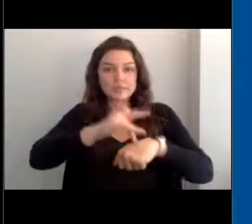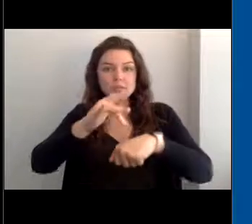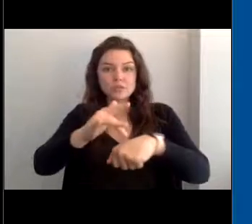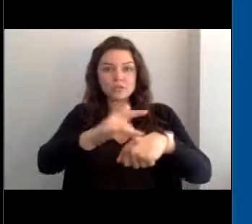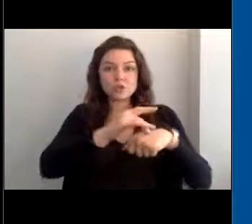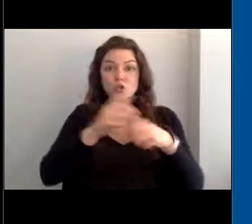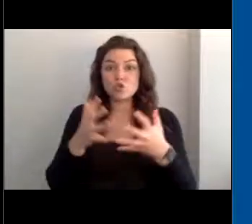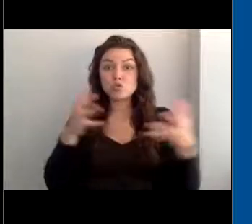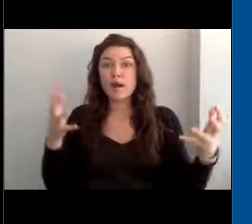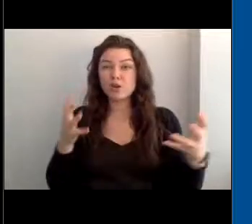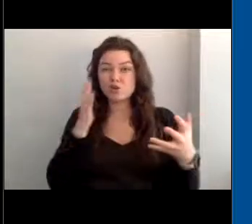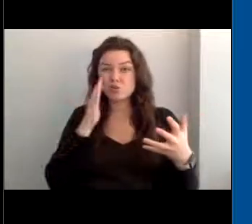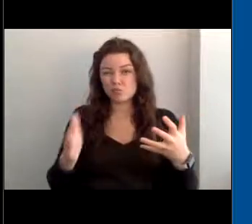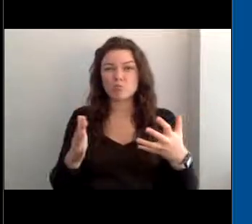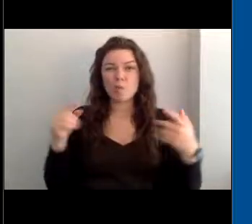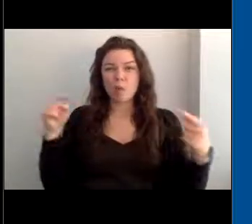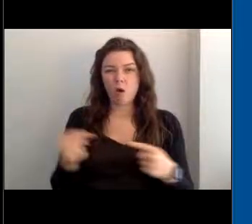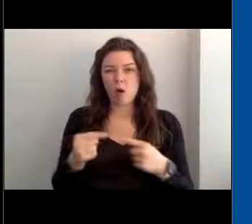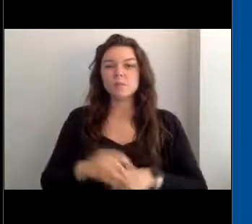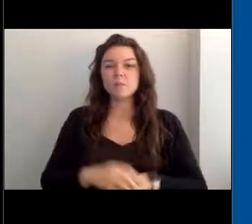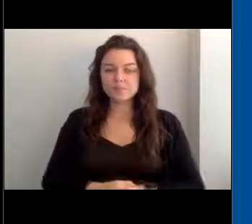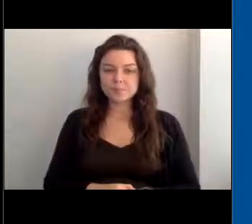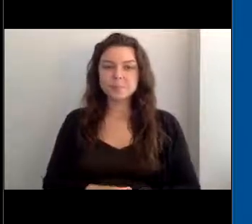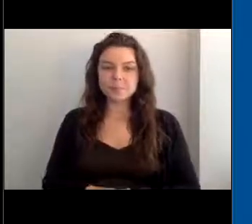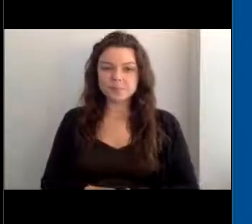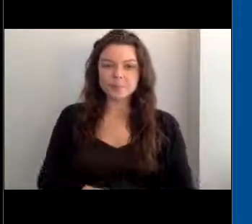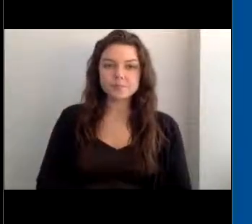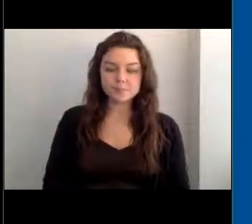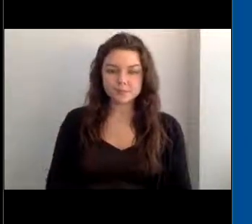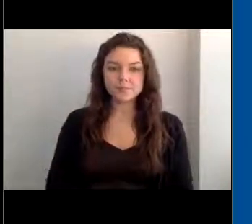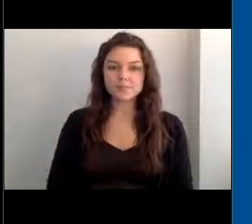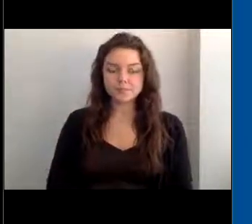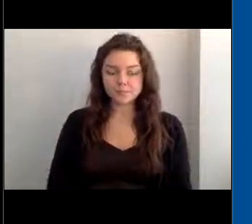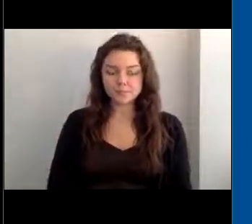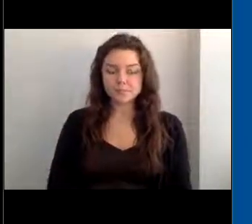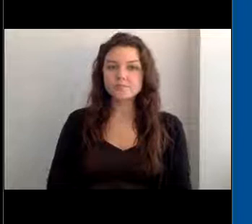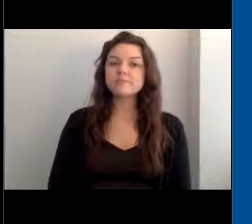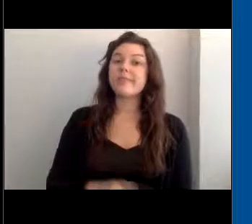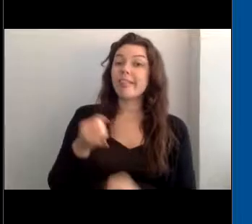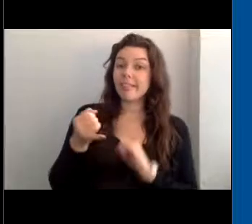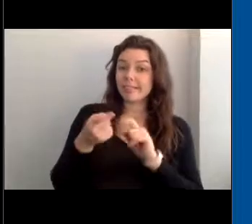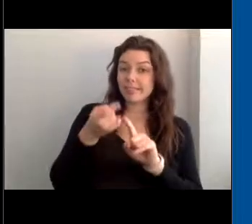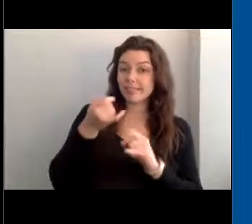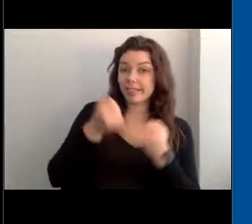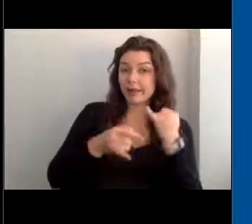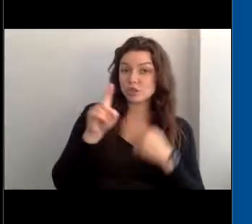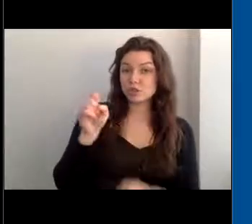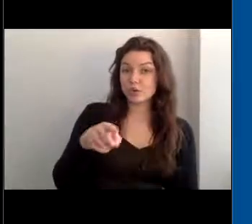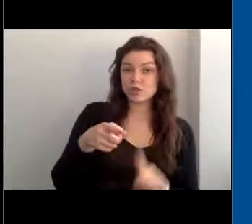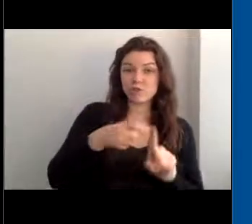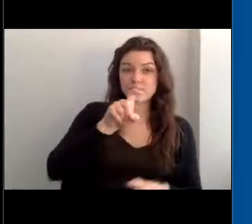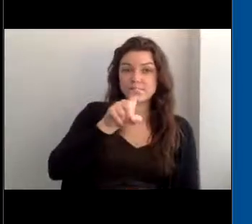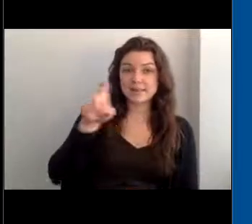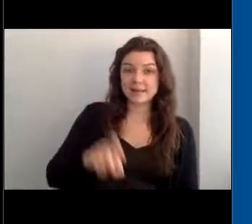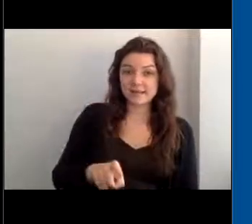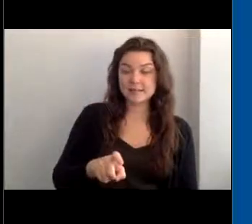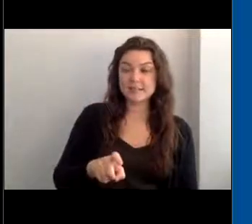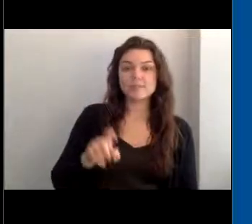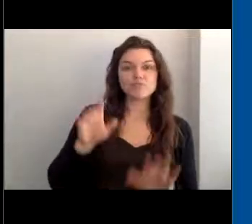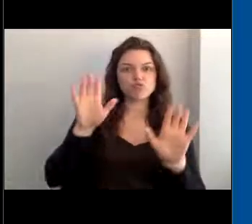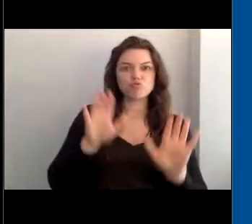them. Great. And last question before I let you go on comes from Texas. And I think this is a great one for everyone to hear the